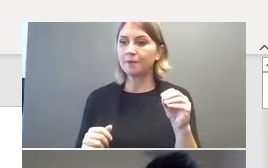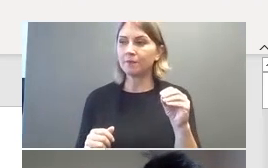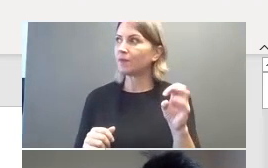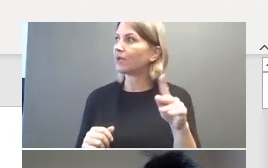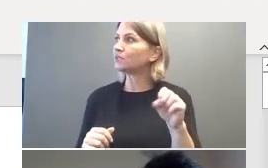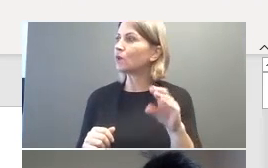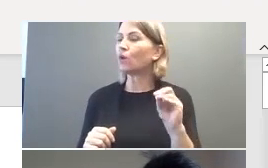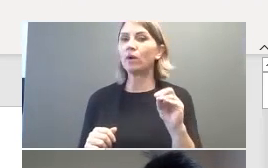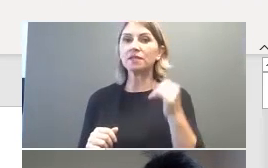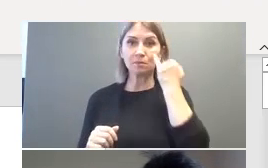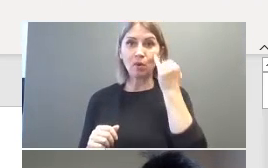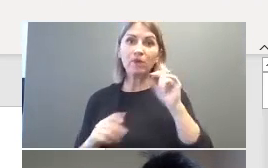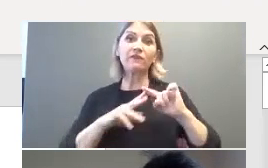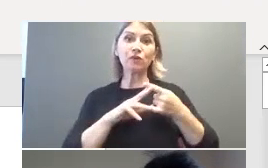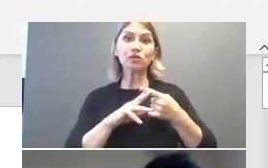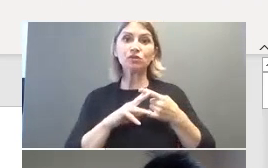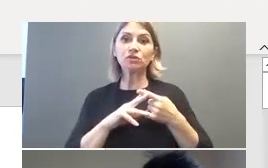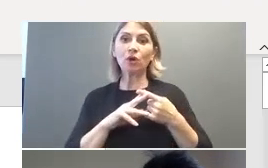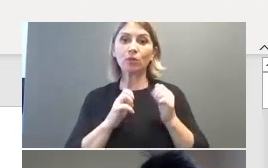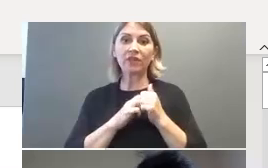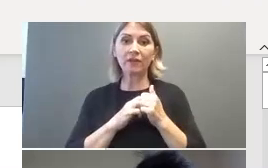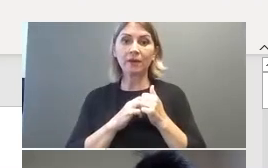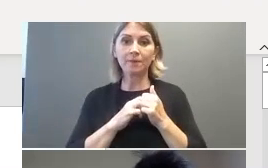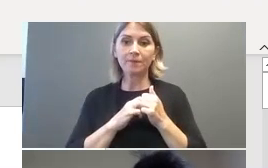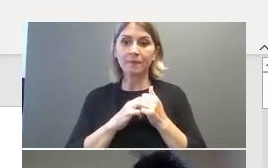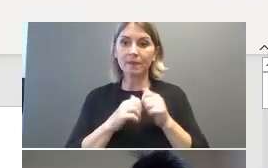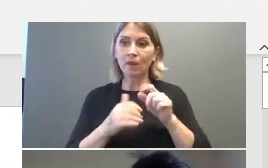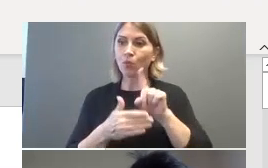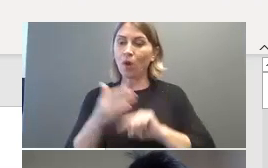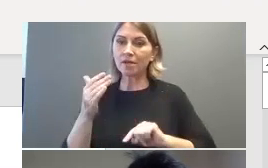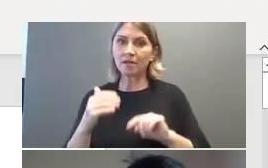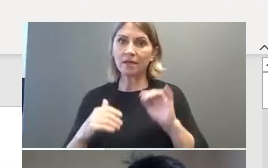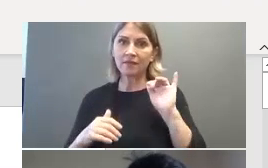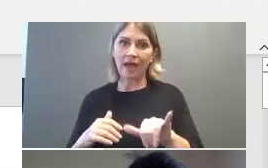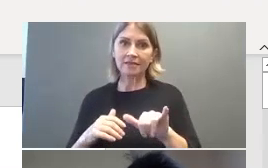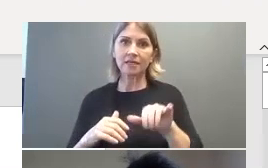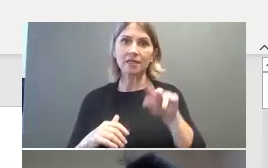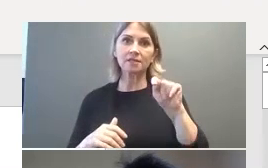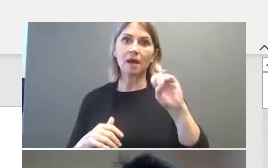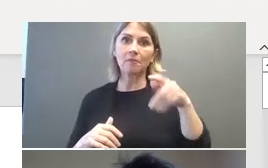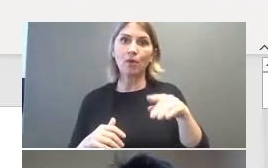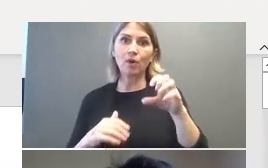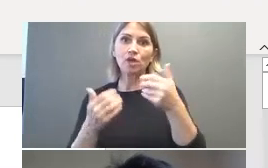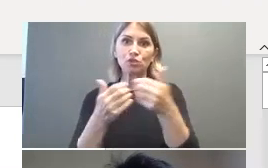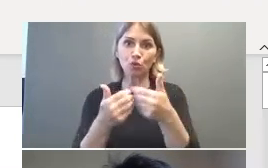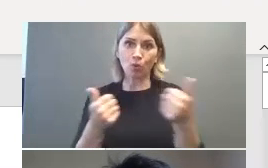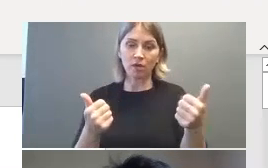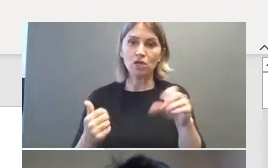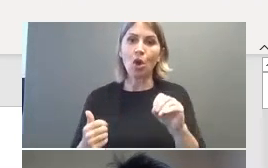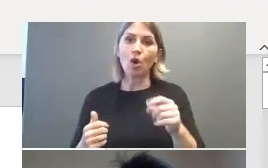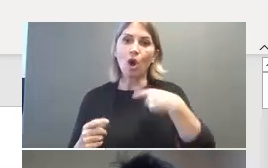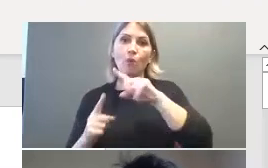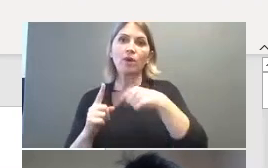let's just first start with what a topological sort of this graph is. So once we computed